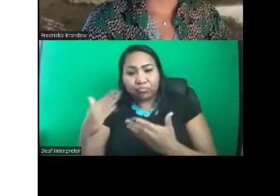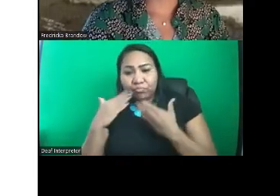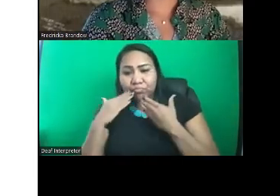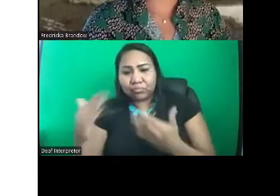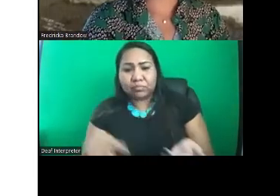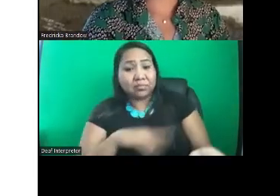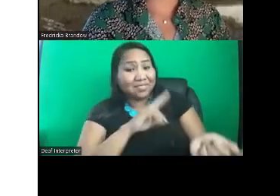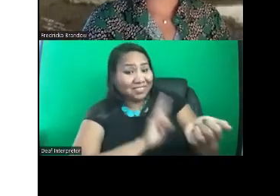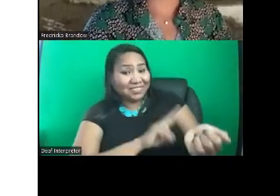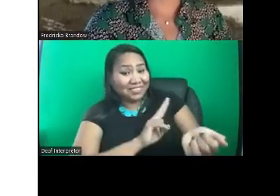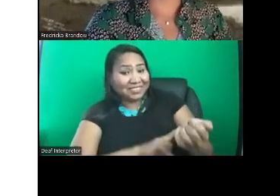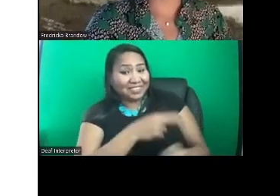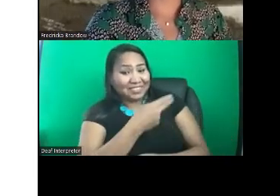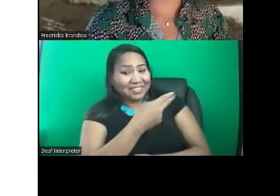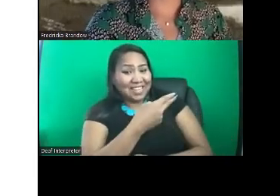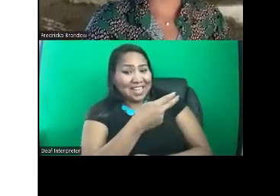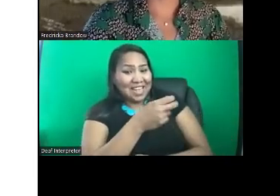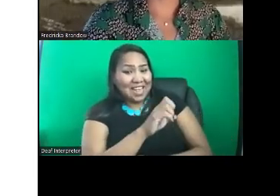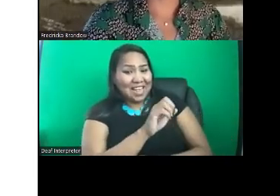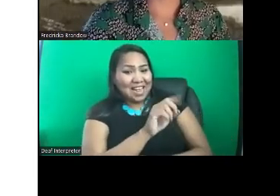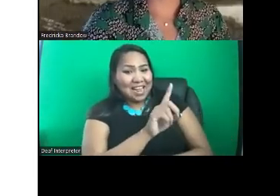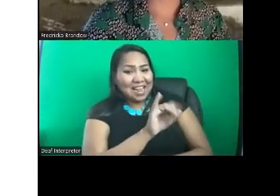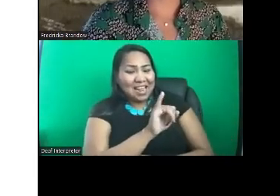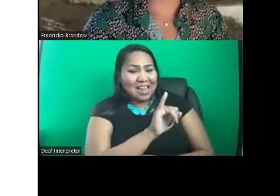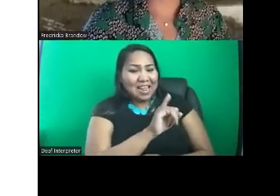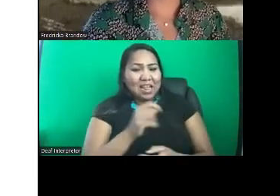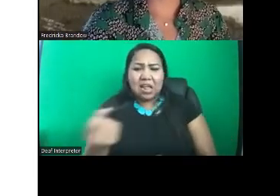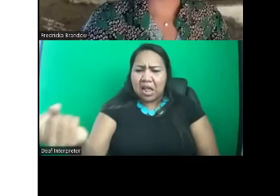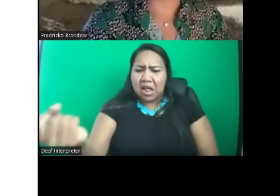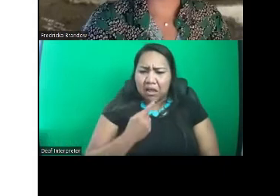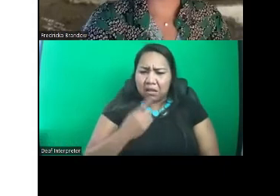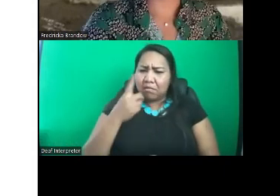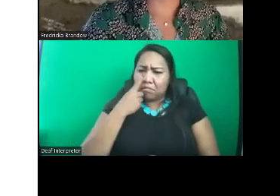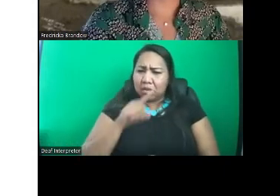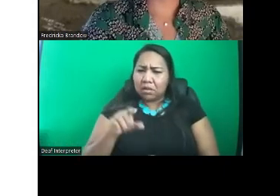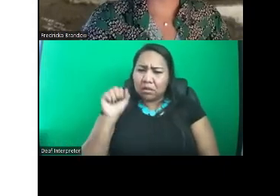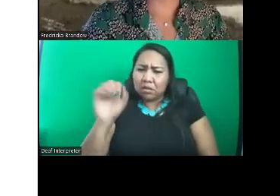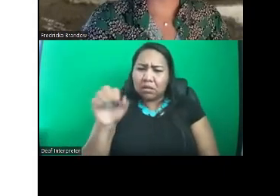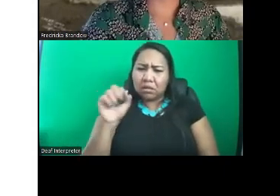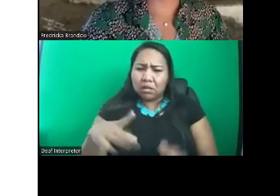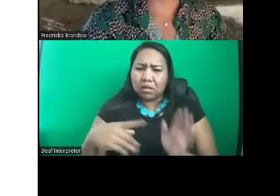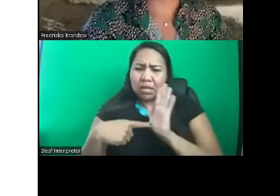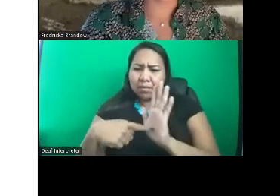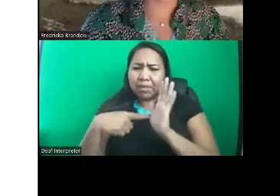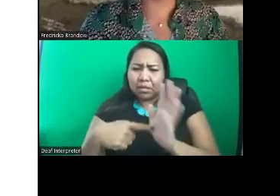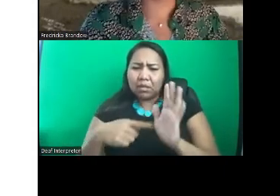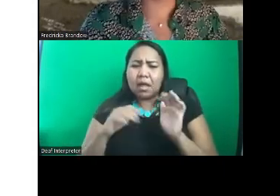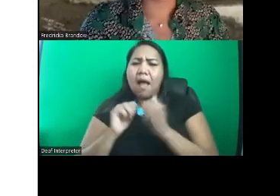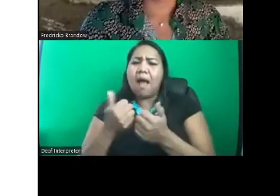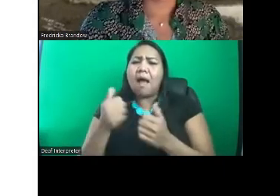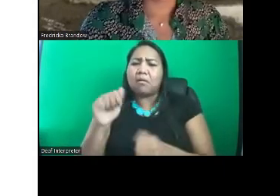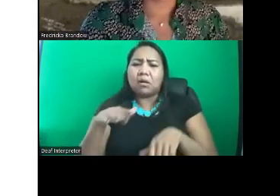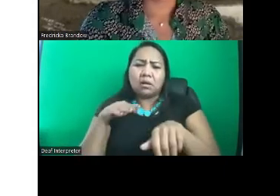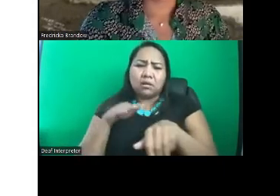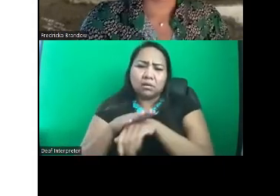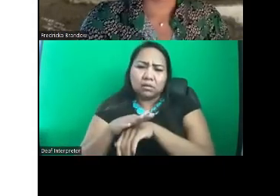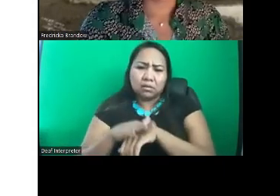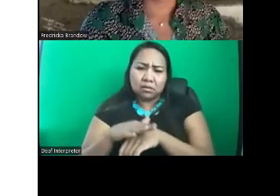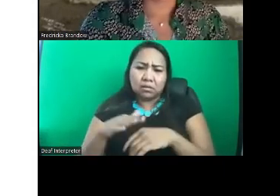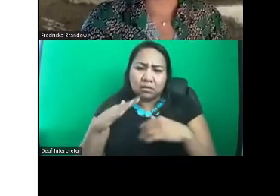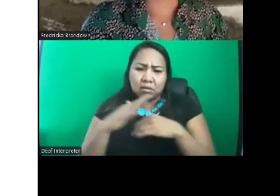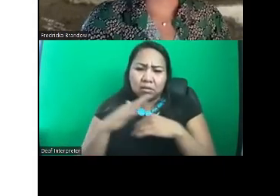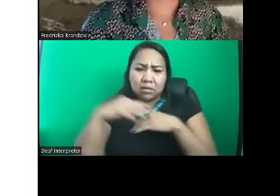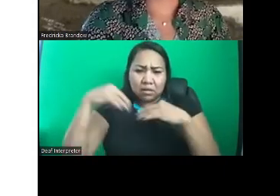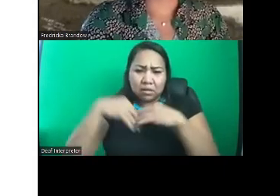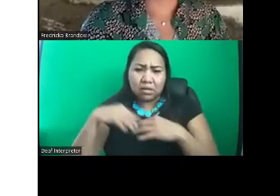give examples of the ways the curriculum is indigenized and how that looks in the classroom? If you took a Western